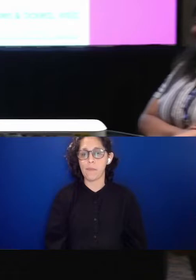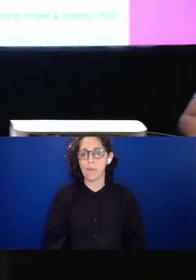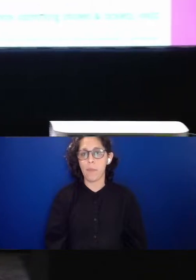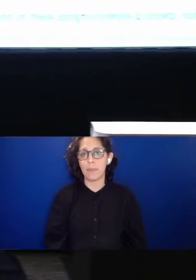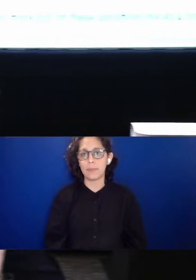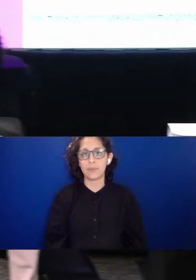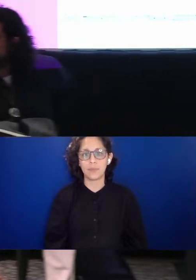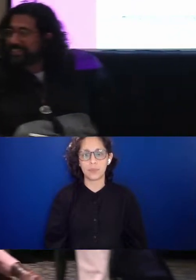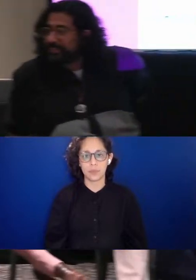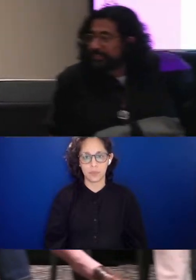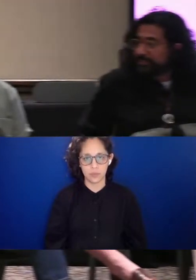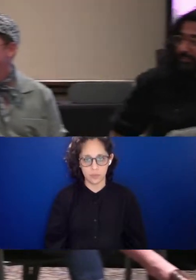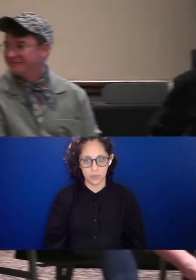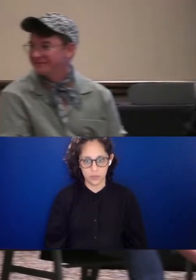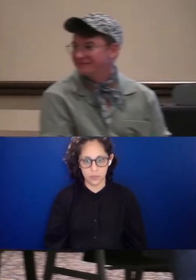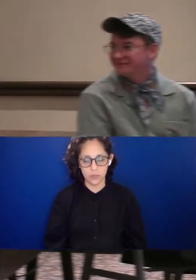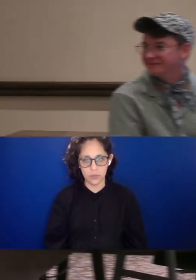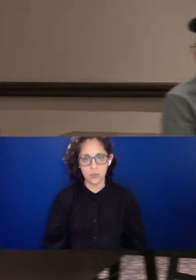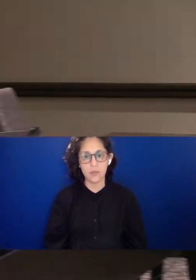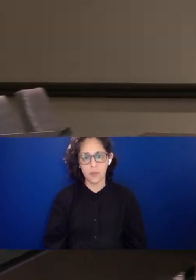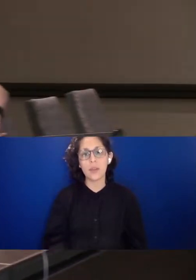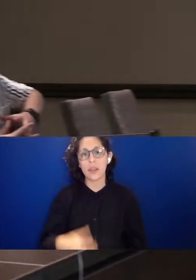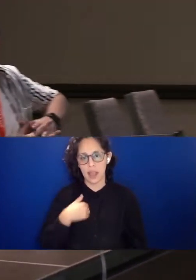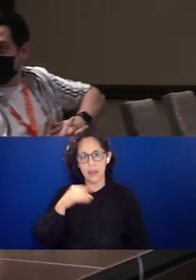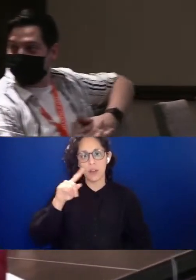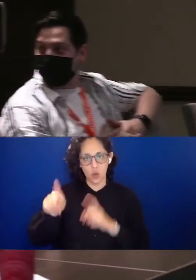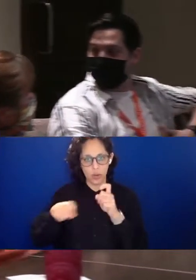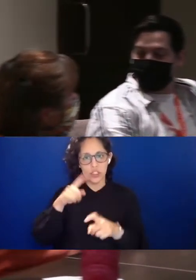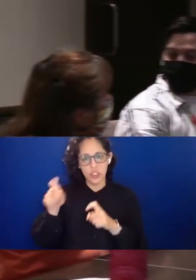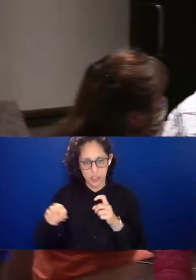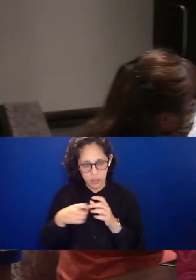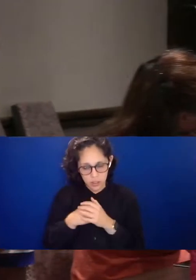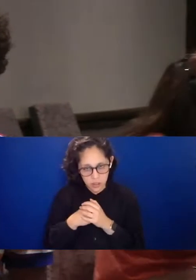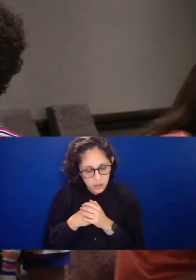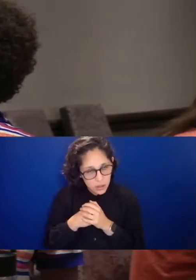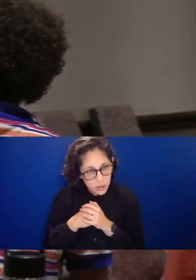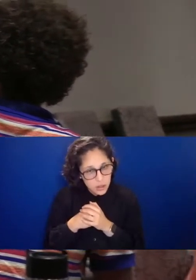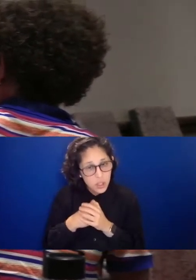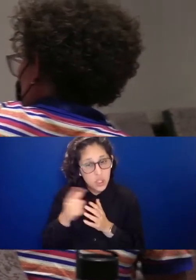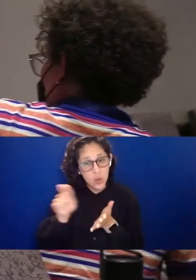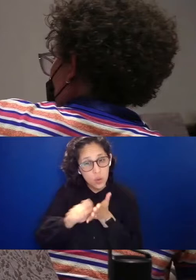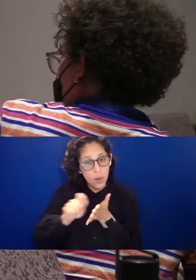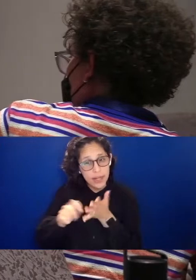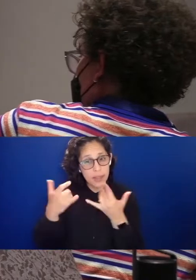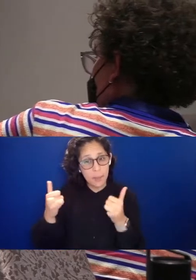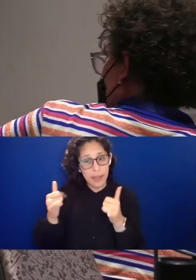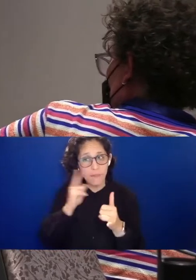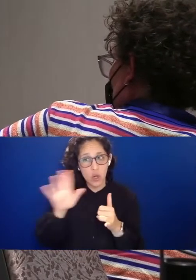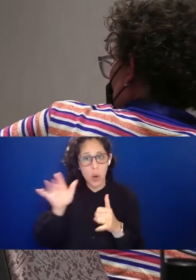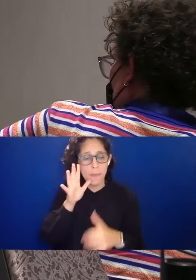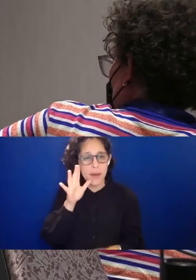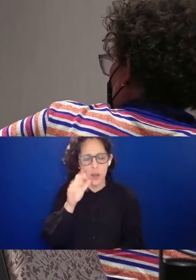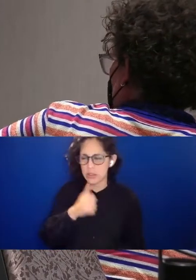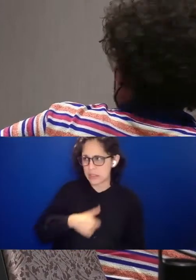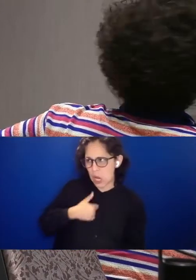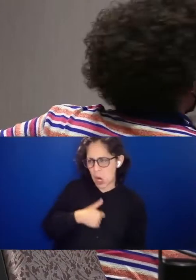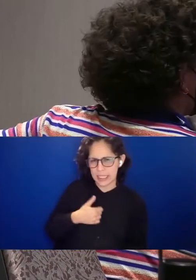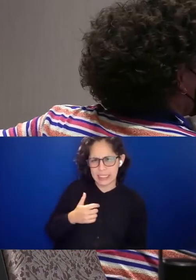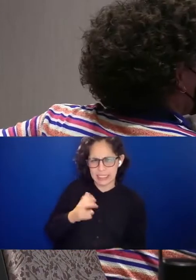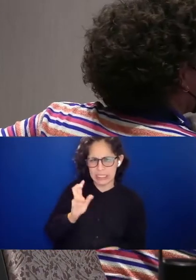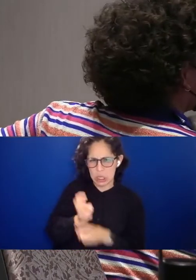Hello. Hello. I have a question for you guys. When you were writing your play for your mother, sorry, I'm missing them.